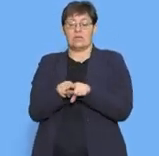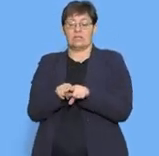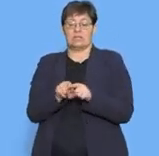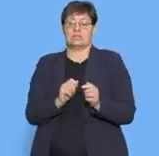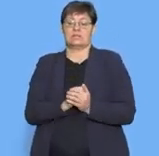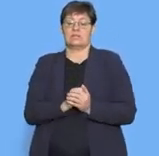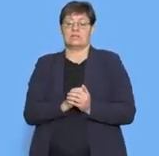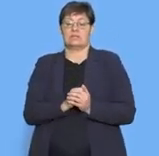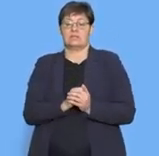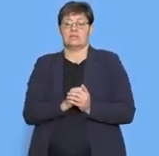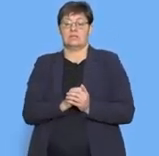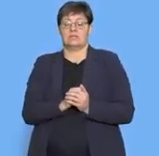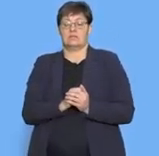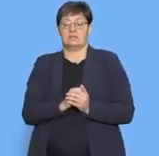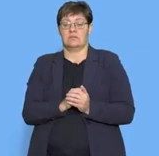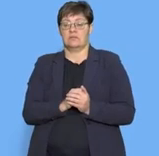to